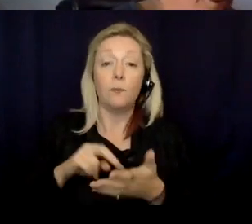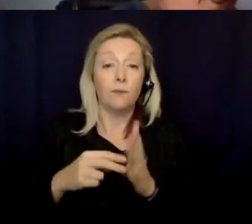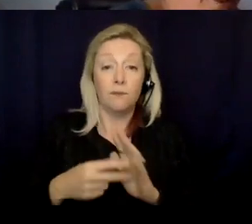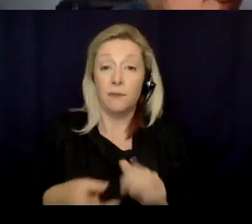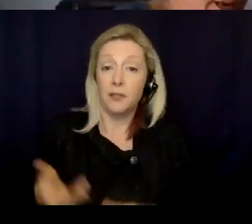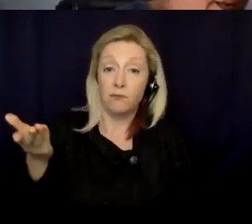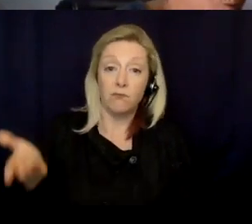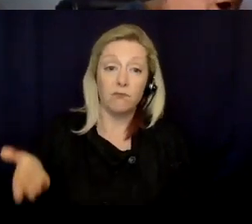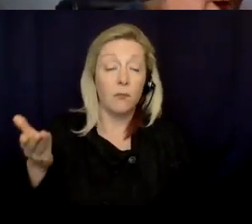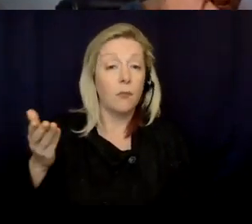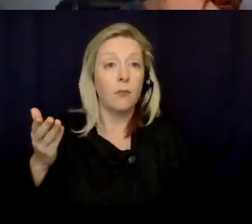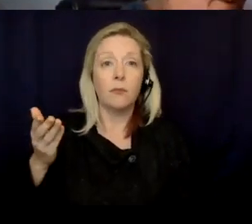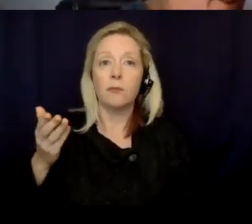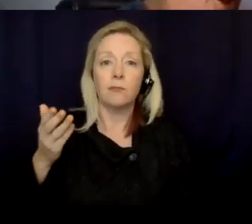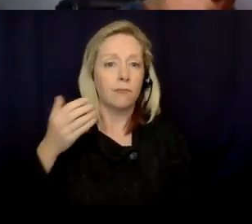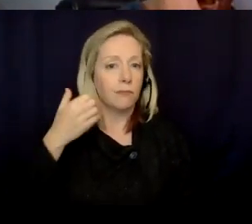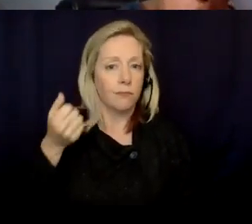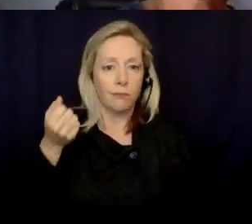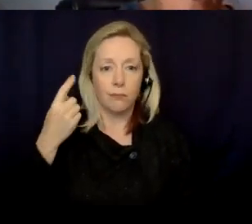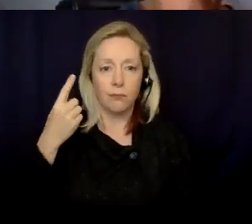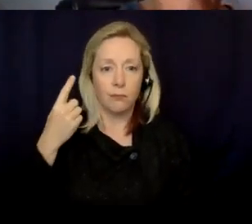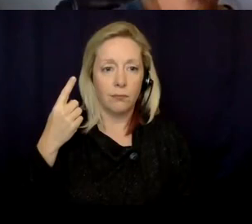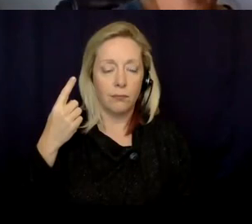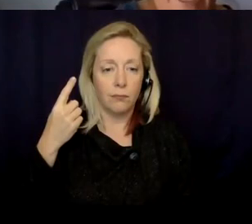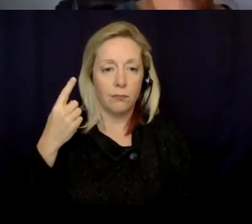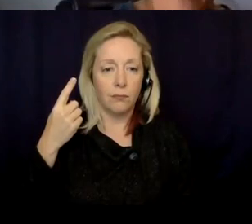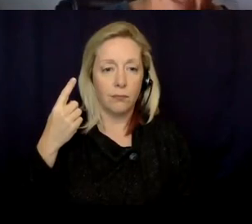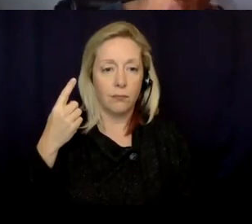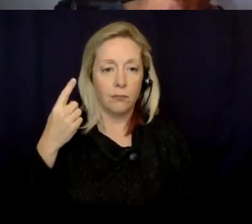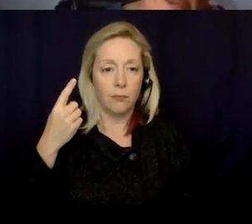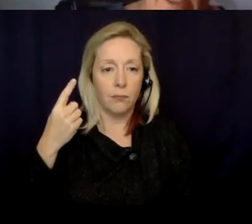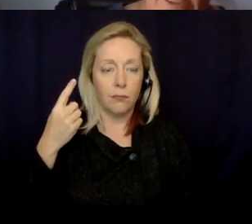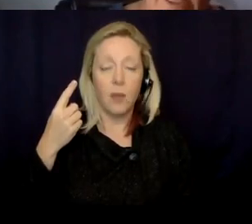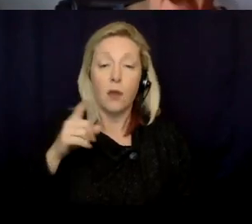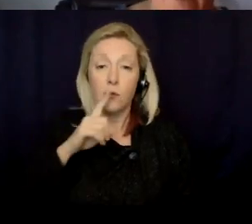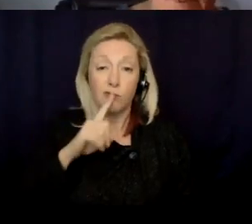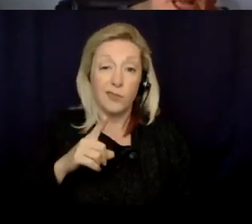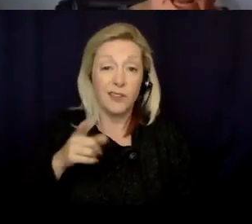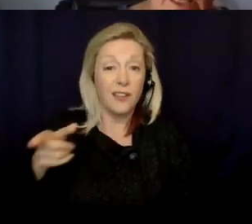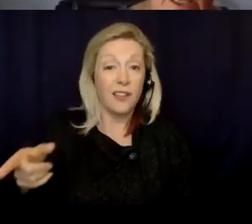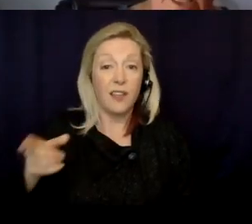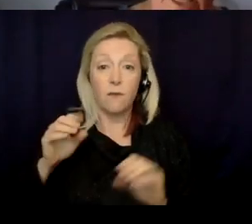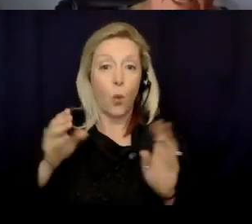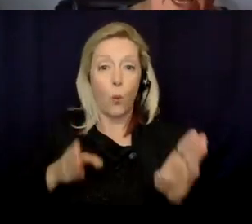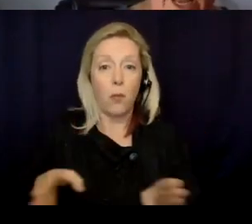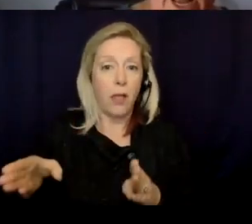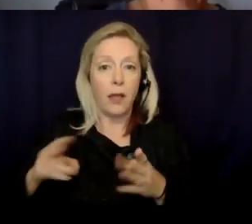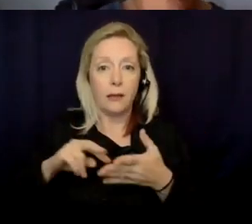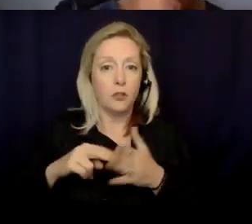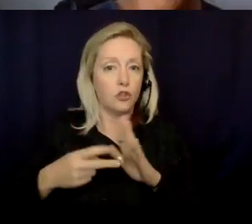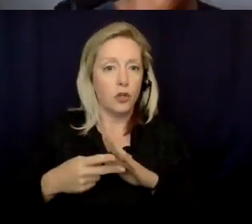out that anyone else knows their plan. They don't really have a plan, and